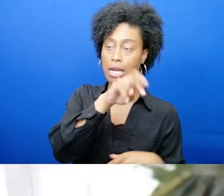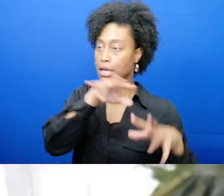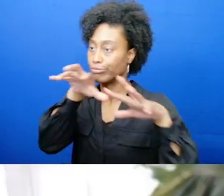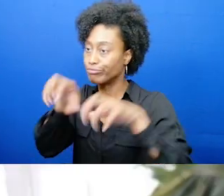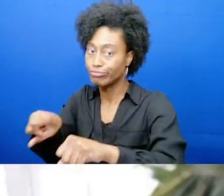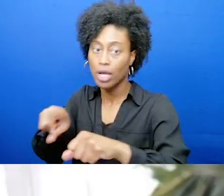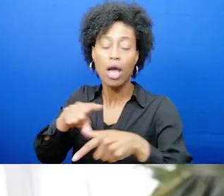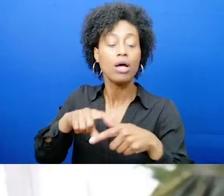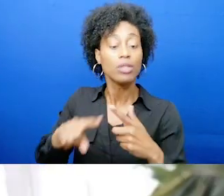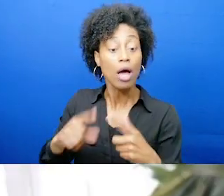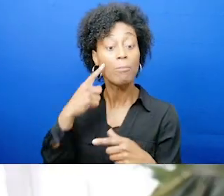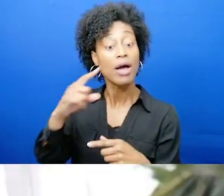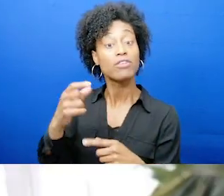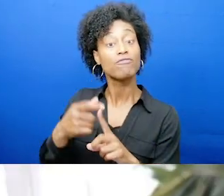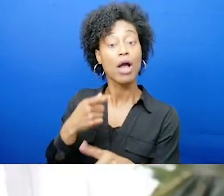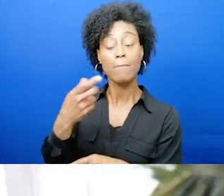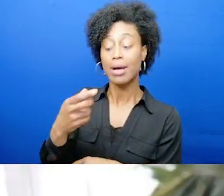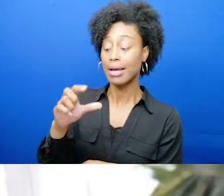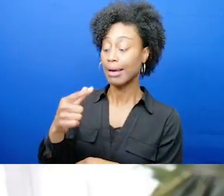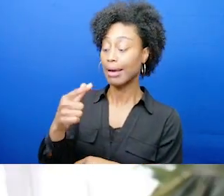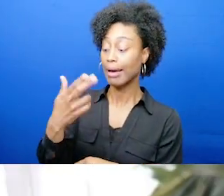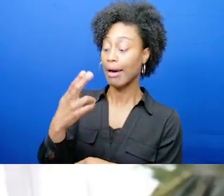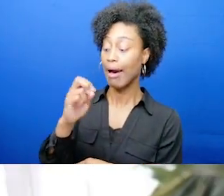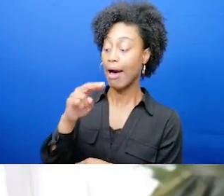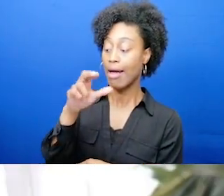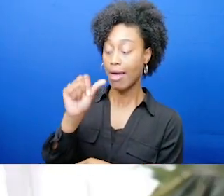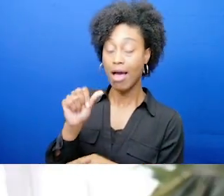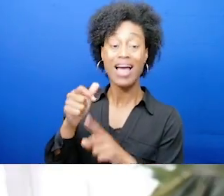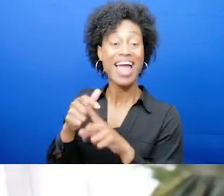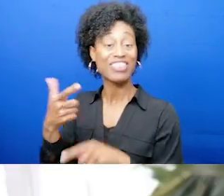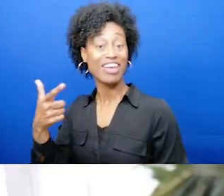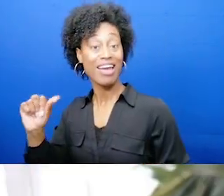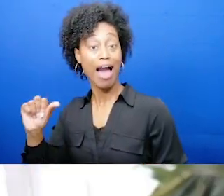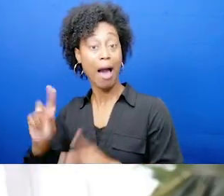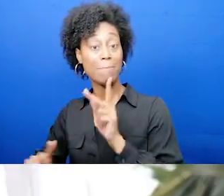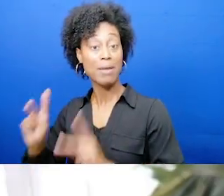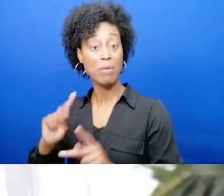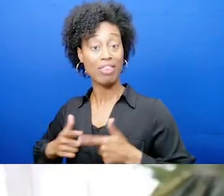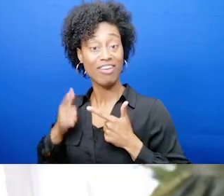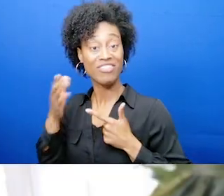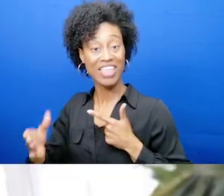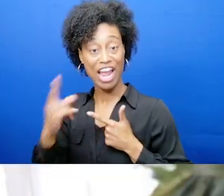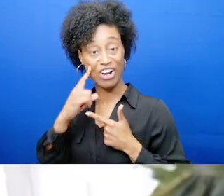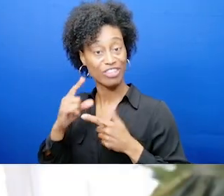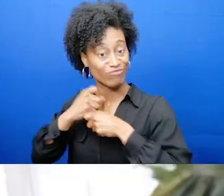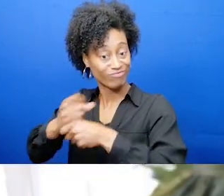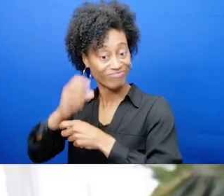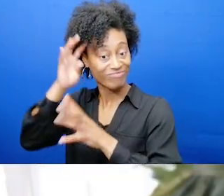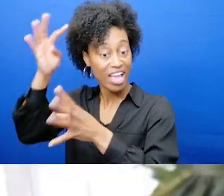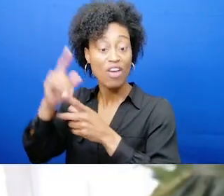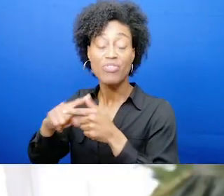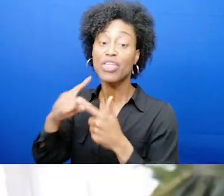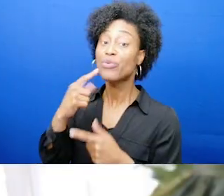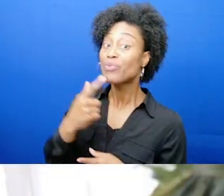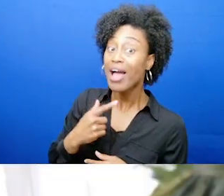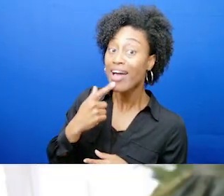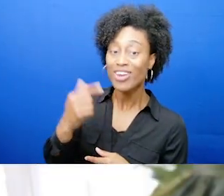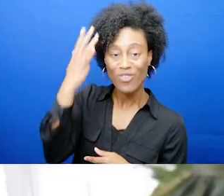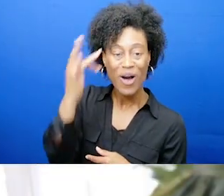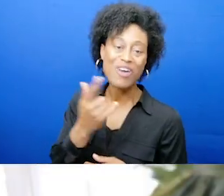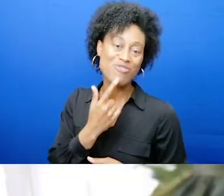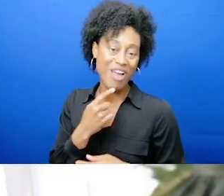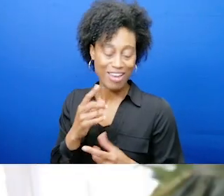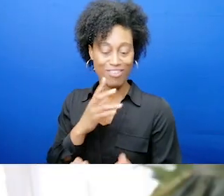Ghana, deeply rooted in the traditions of the Ga people. The name red red comes from the beautiful, repeated crimson colors in the